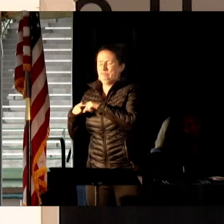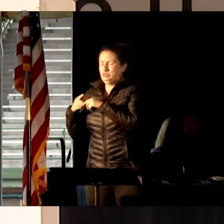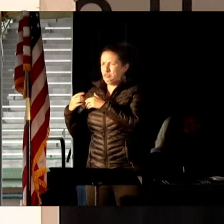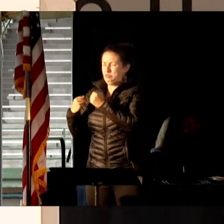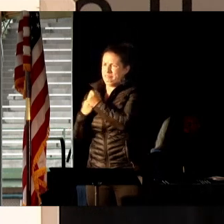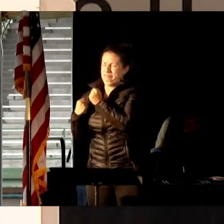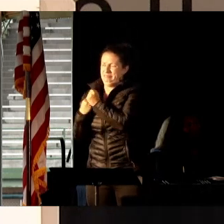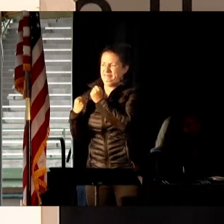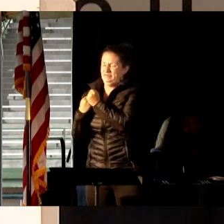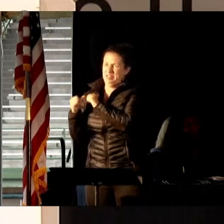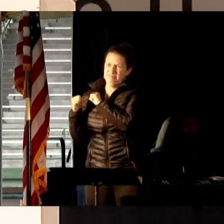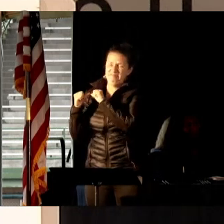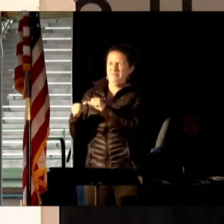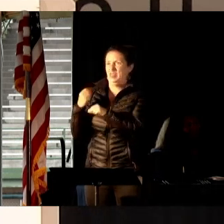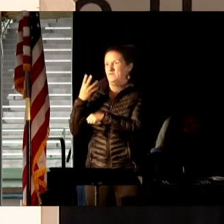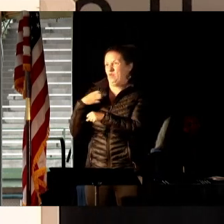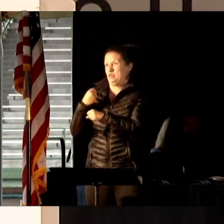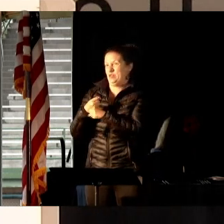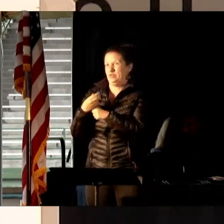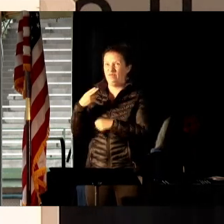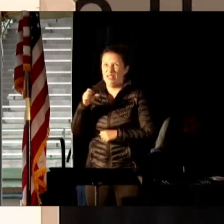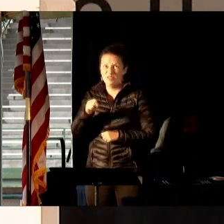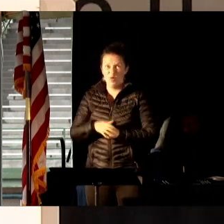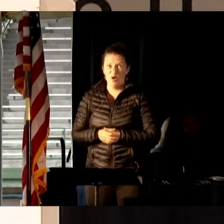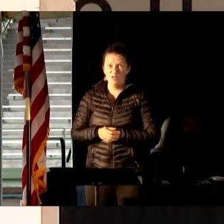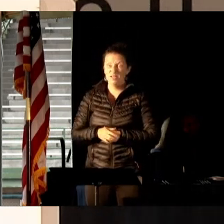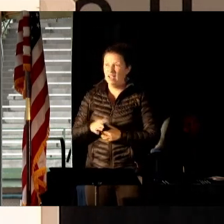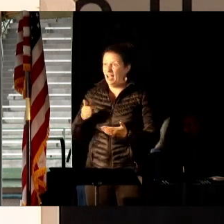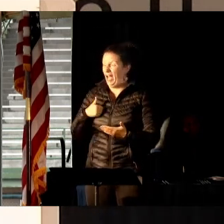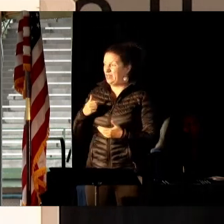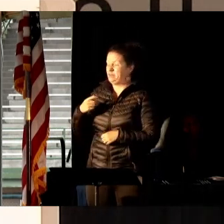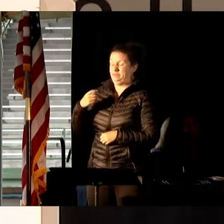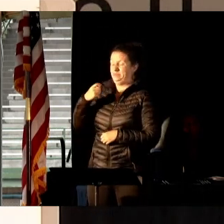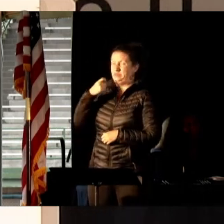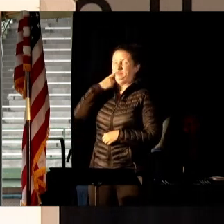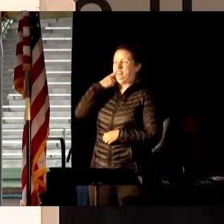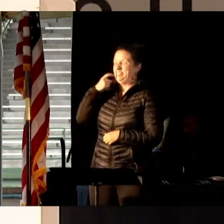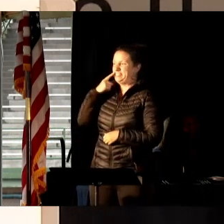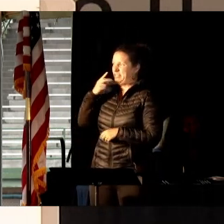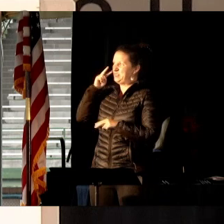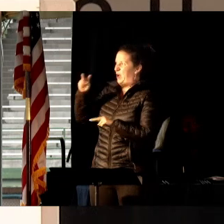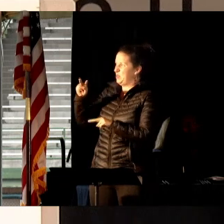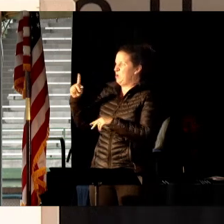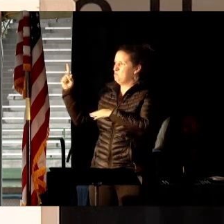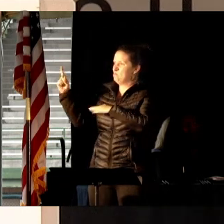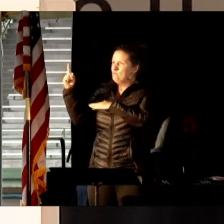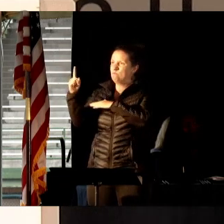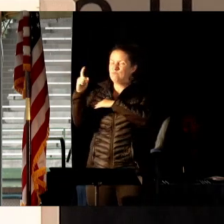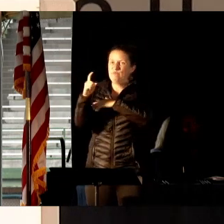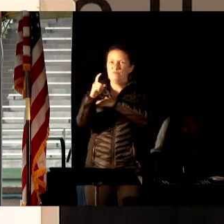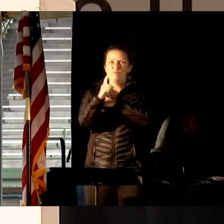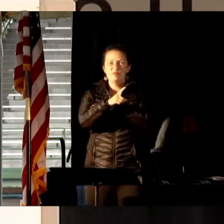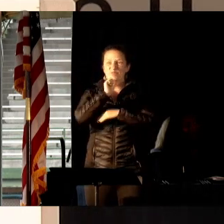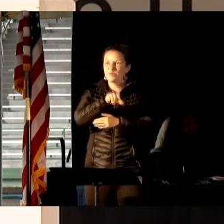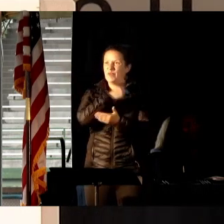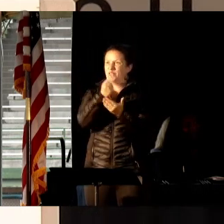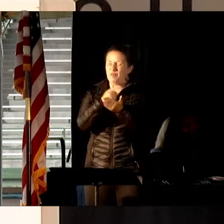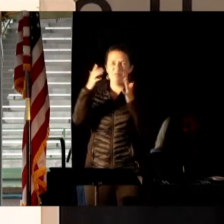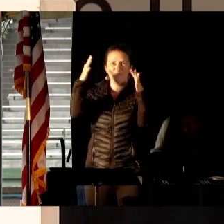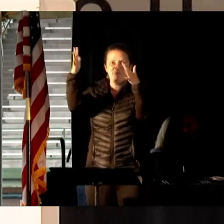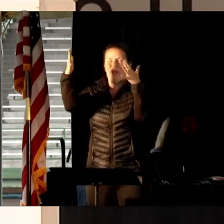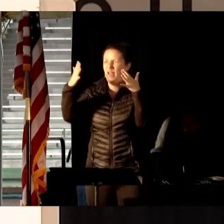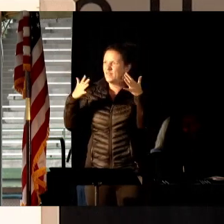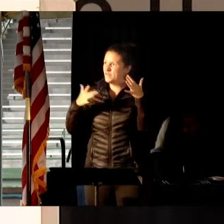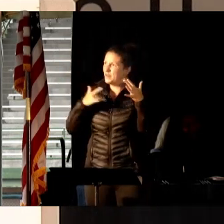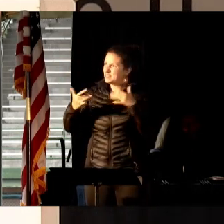school. It feels like just yesterday I was here watching you walk across these steps and cheering you on. It feels like such a lifetime ago, and now